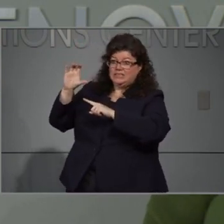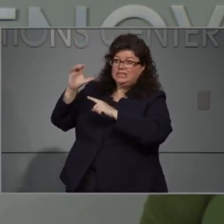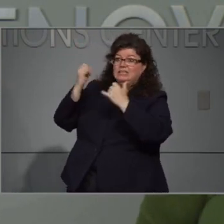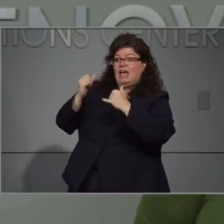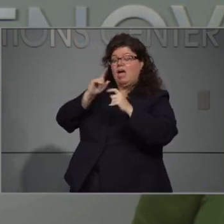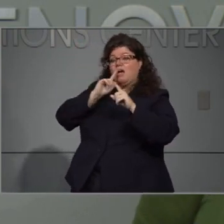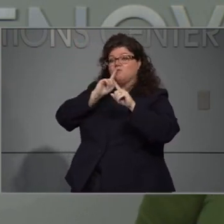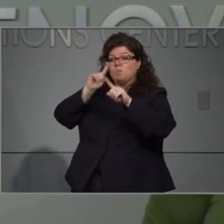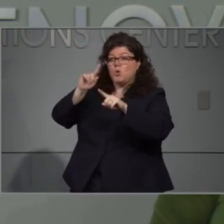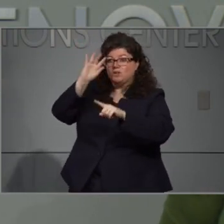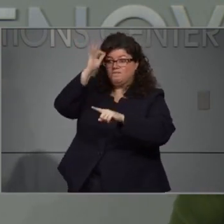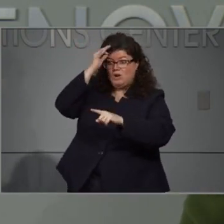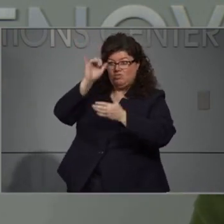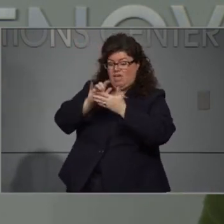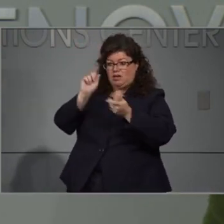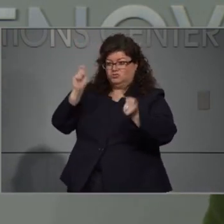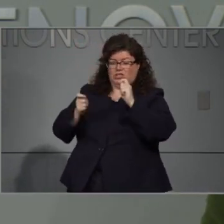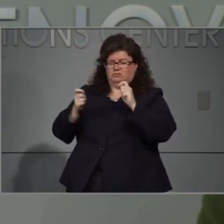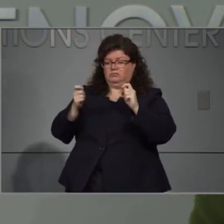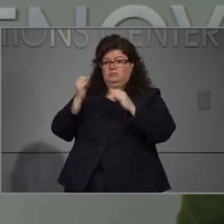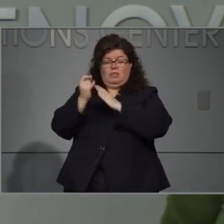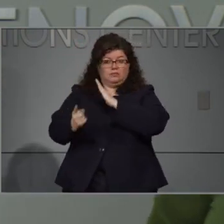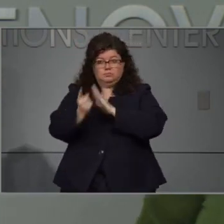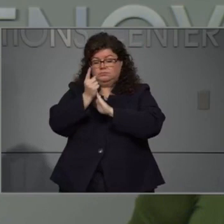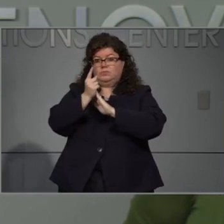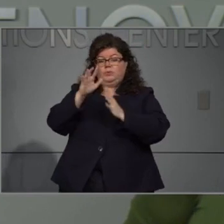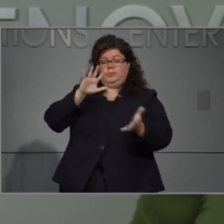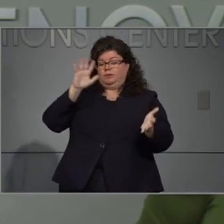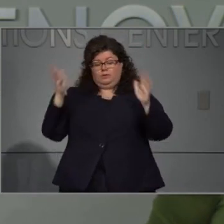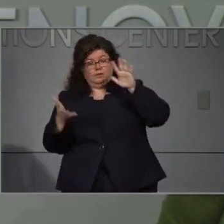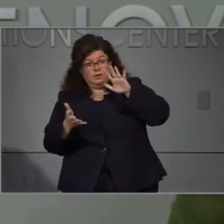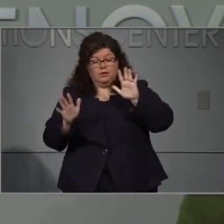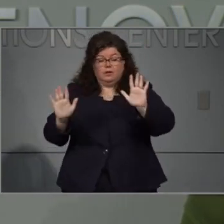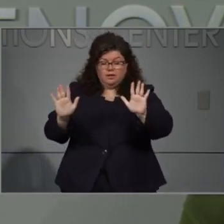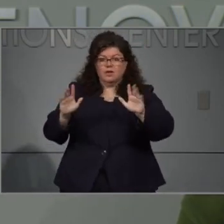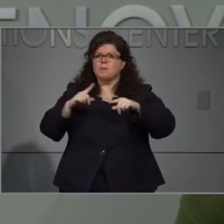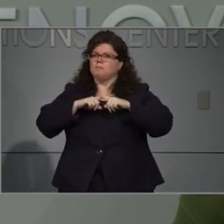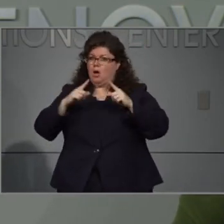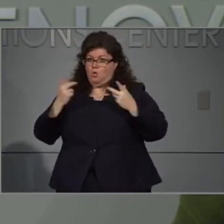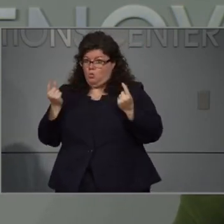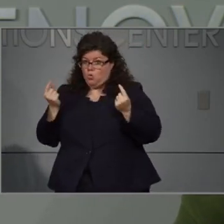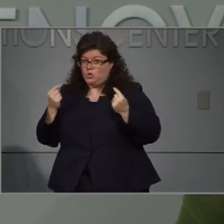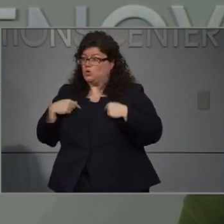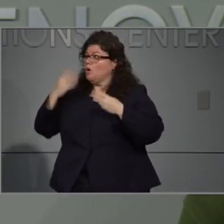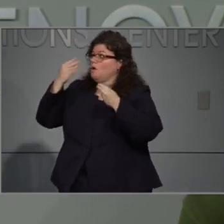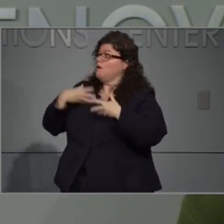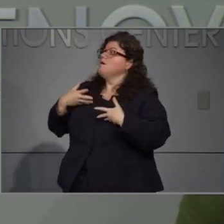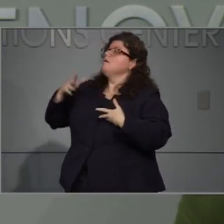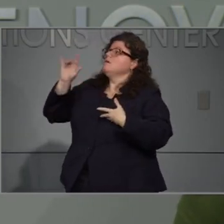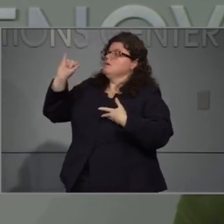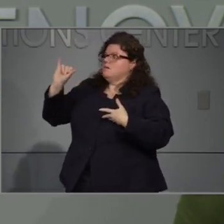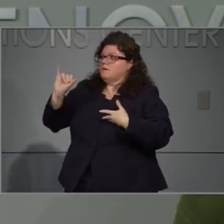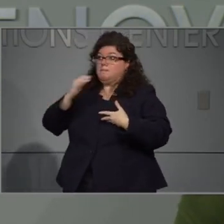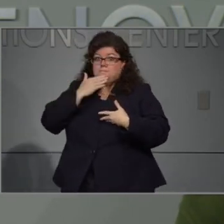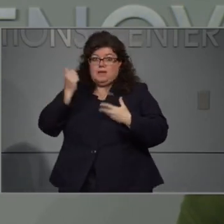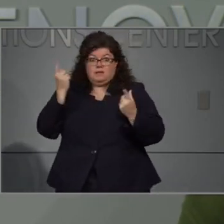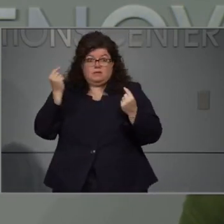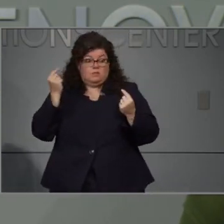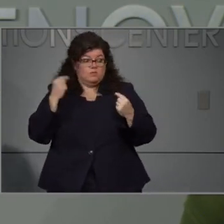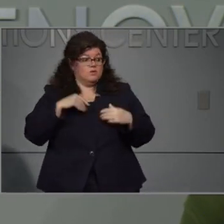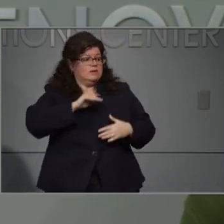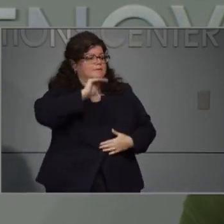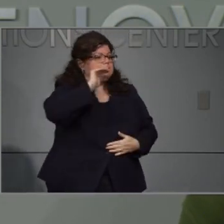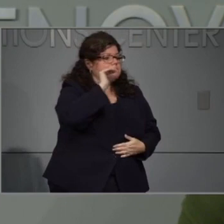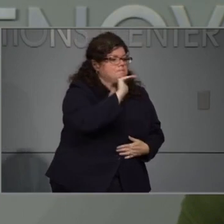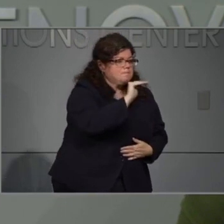we checked in with our hospital partners and decided that it was better and quicker for them to now do